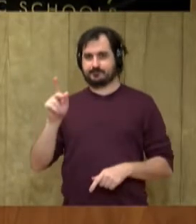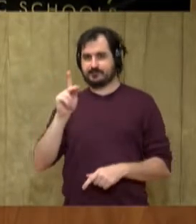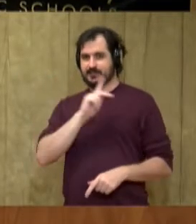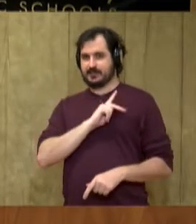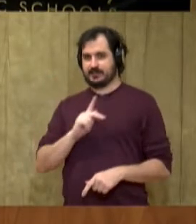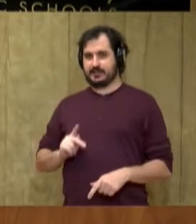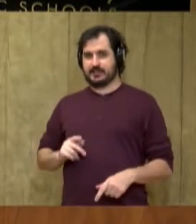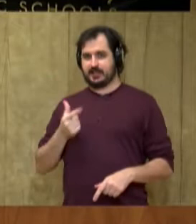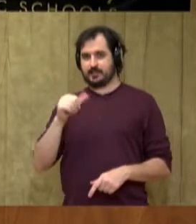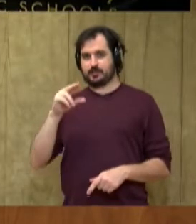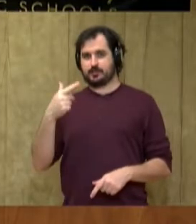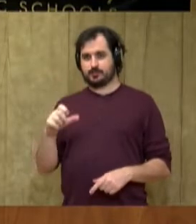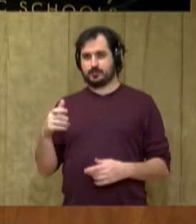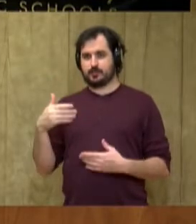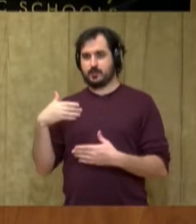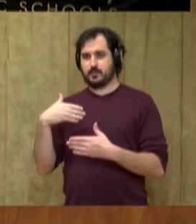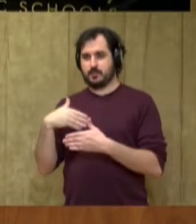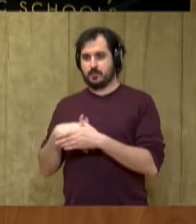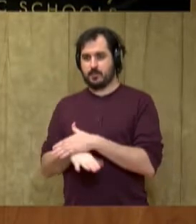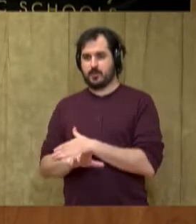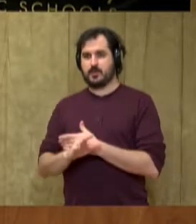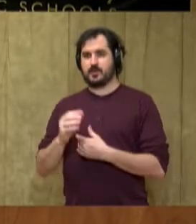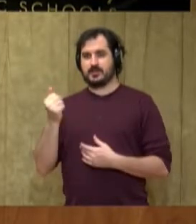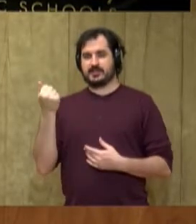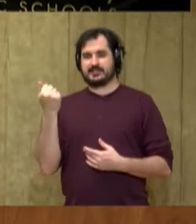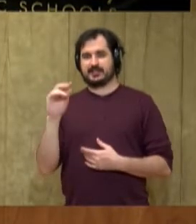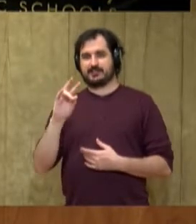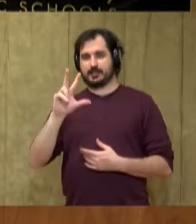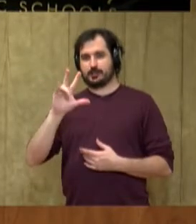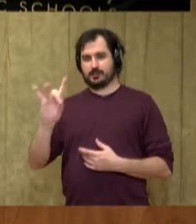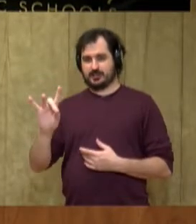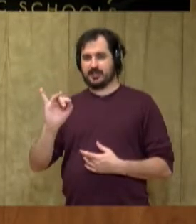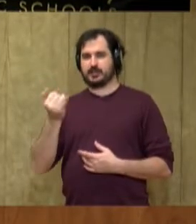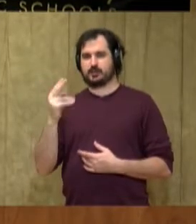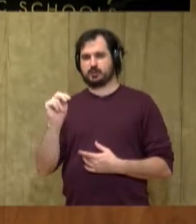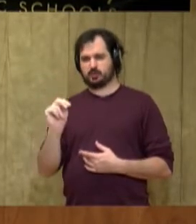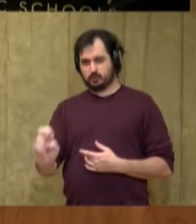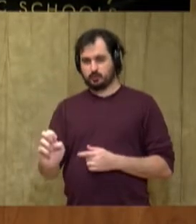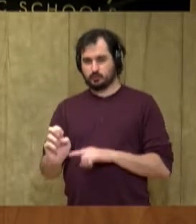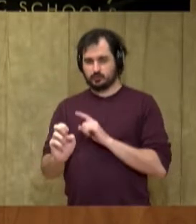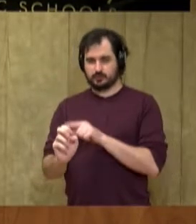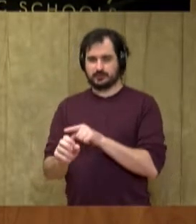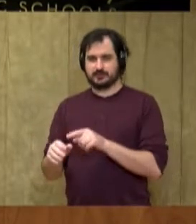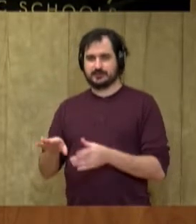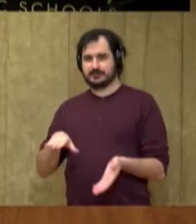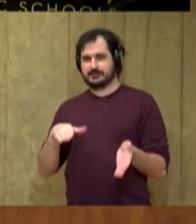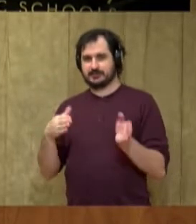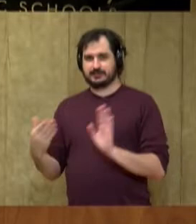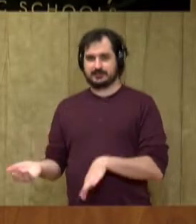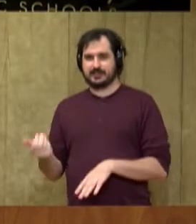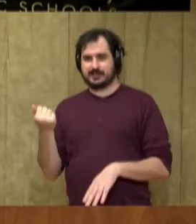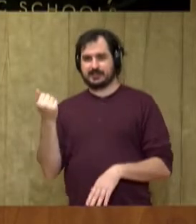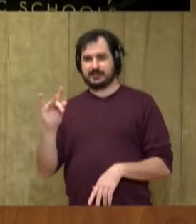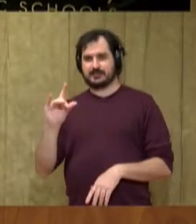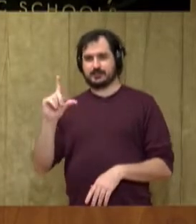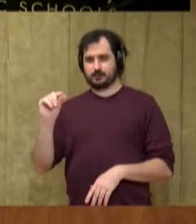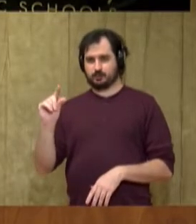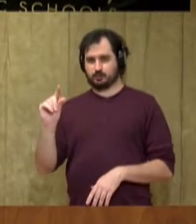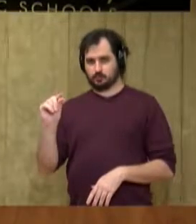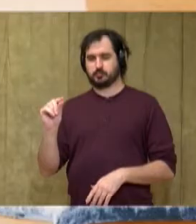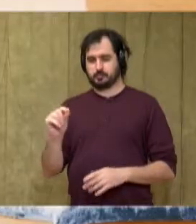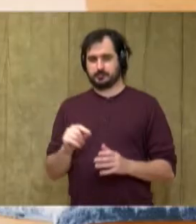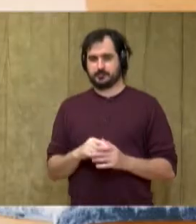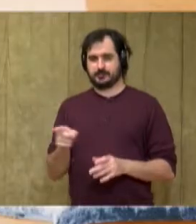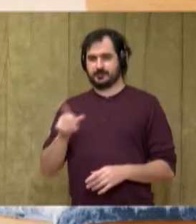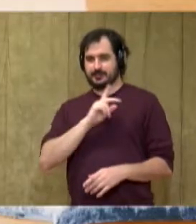4th, 1738, died January 29th, 1820. He was the King of England and the rest